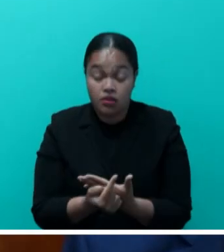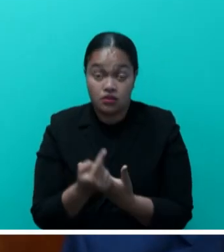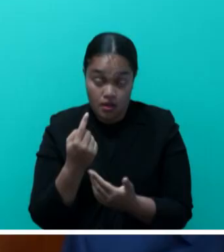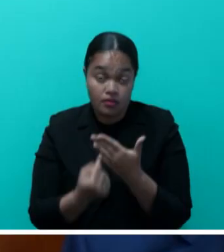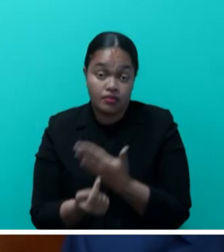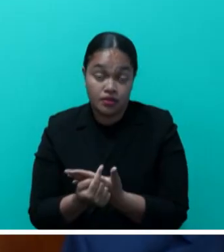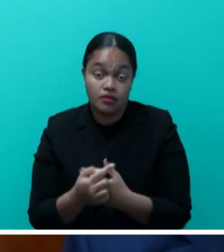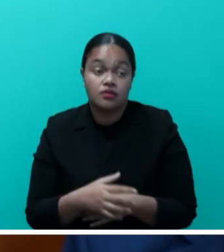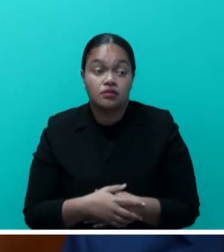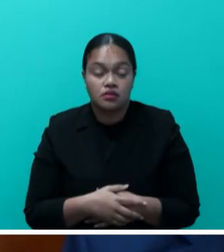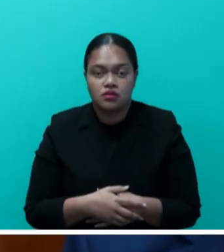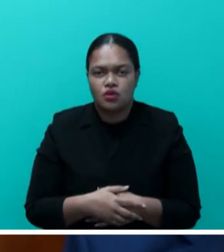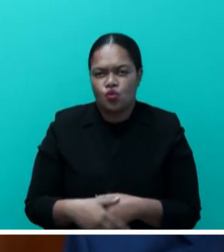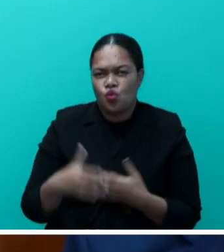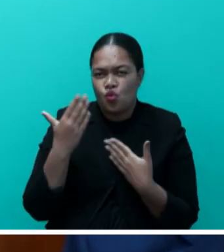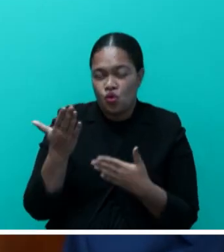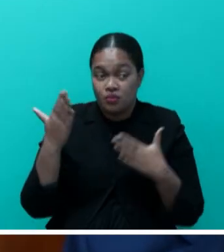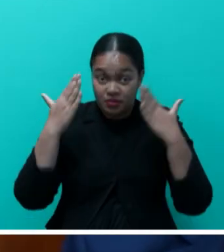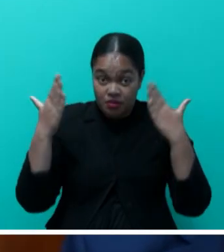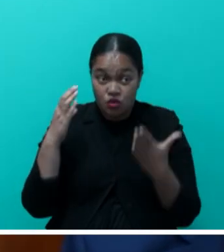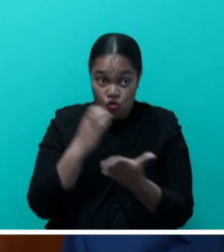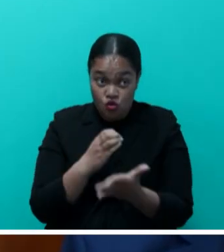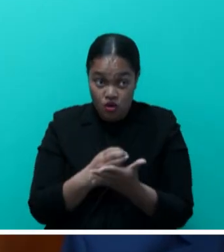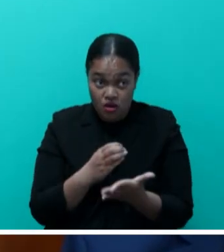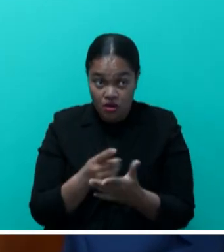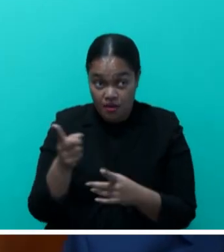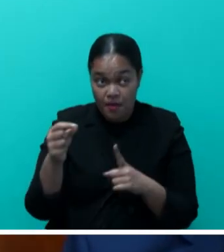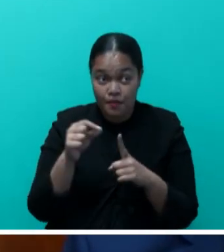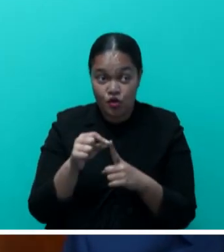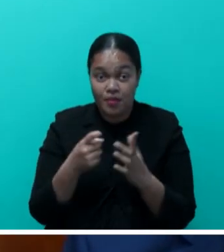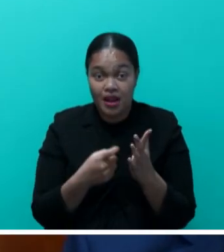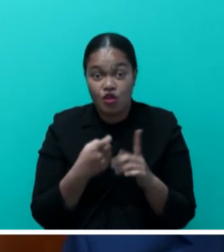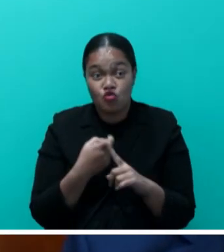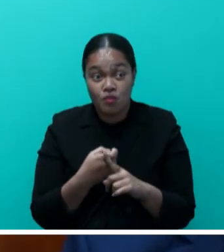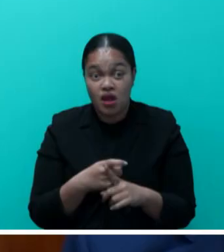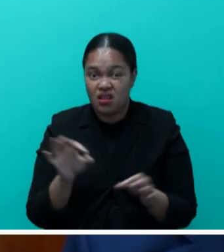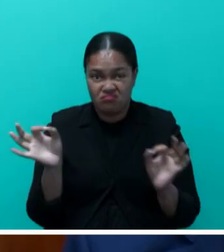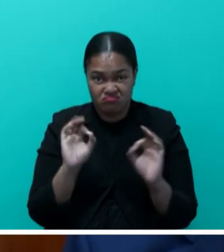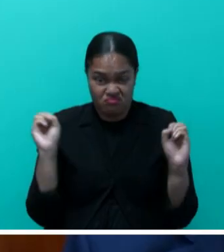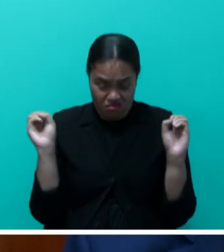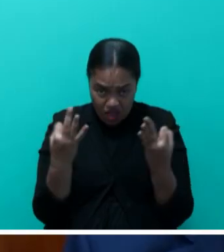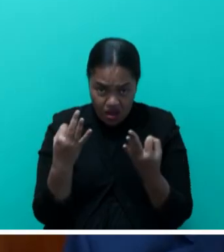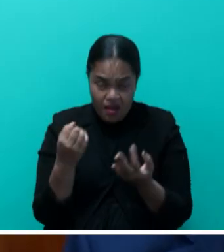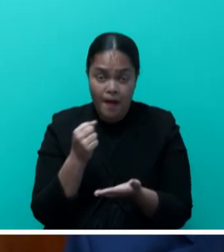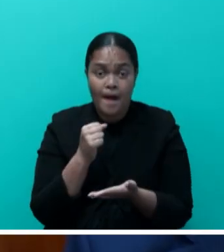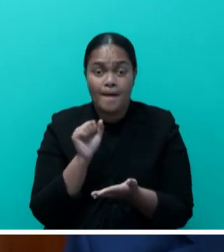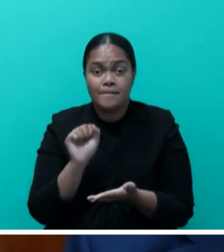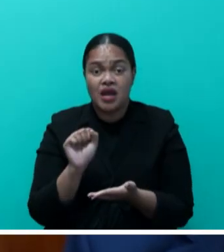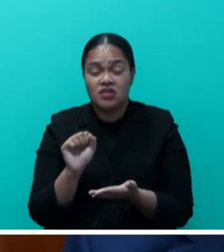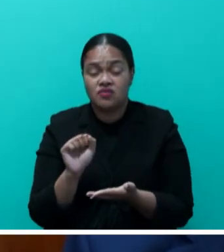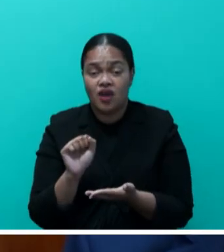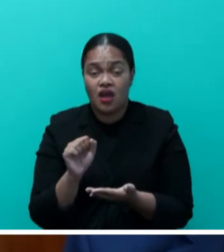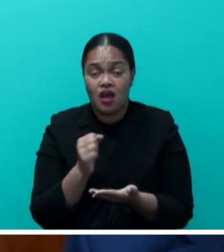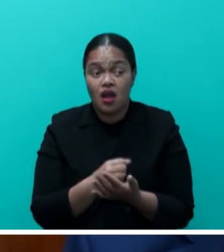Order. Honourable Speaker, to correct Honourable Pramila Kumar stating that there's no bus fare assistance for 65 and under, they